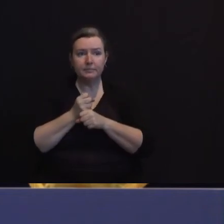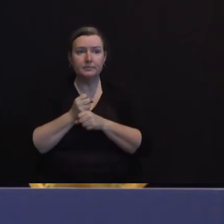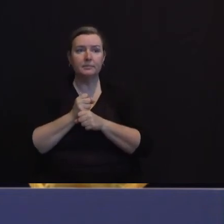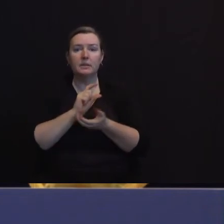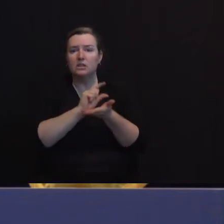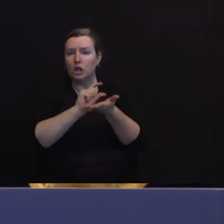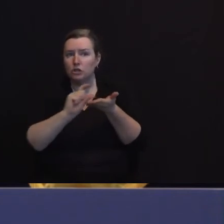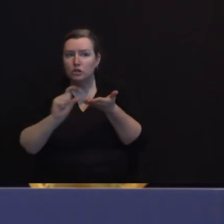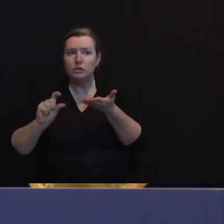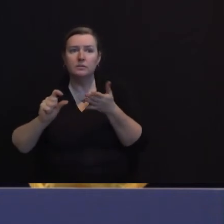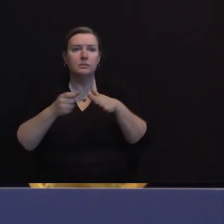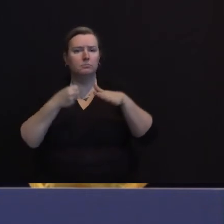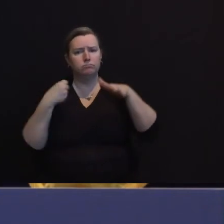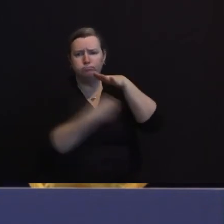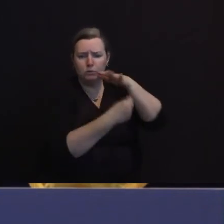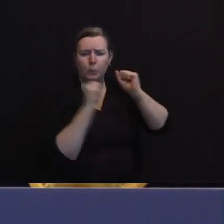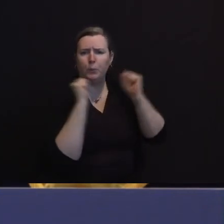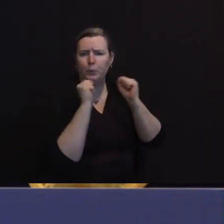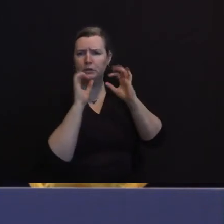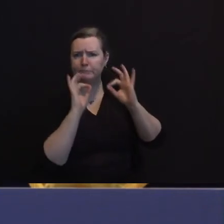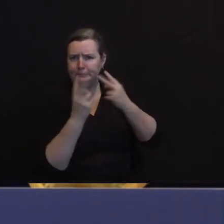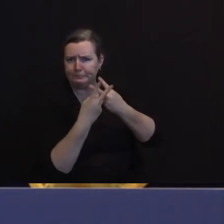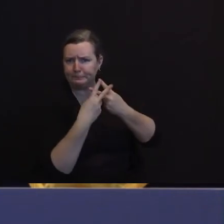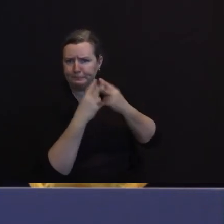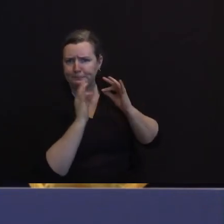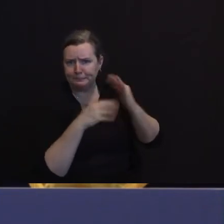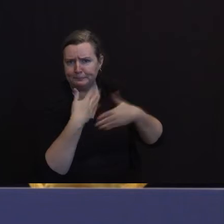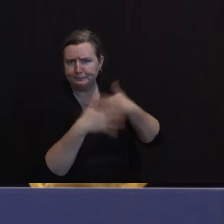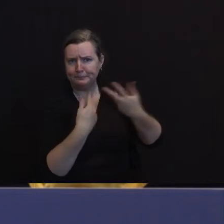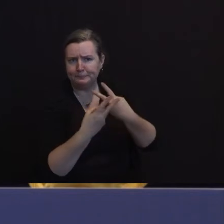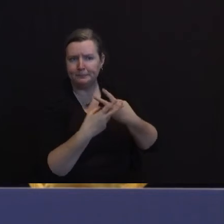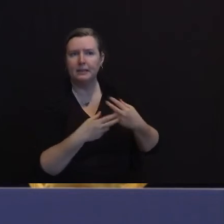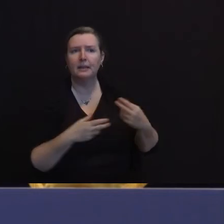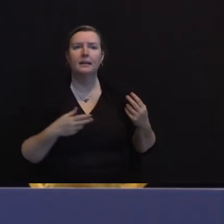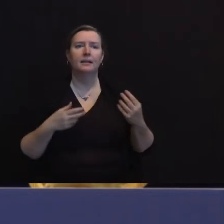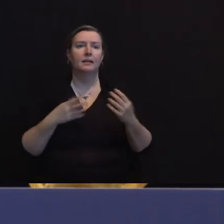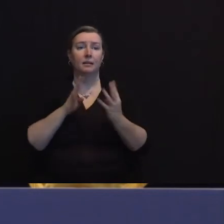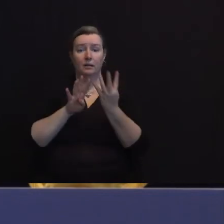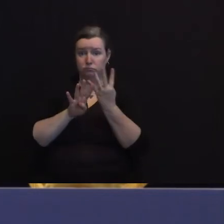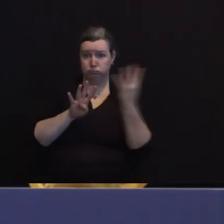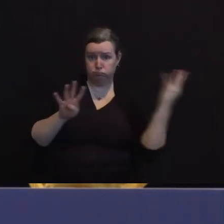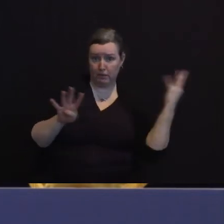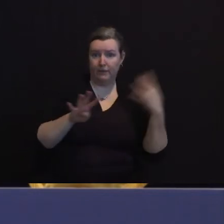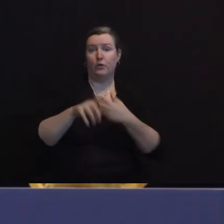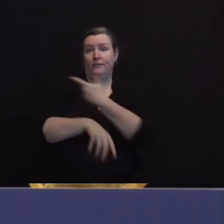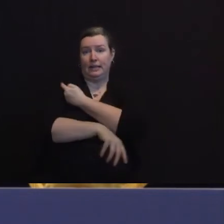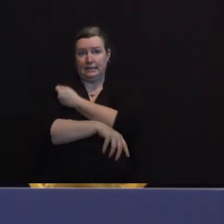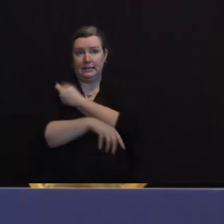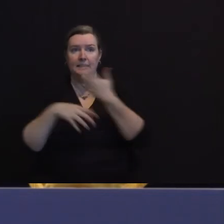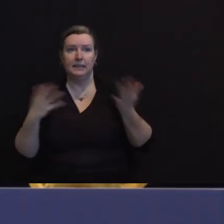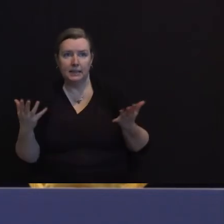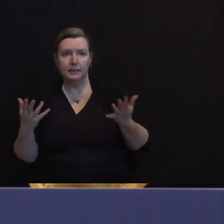them out on the day of the appointment. But all of that needs to happen sooner than later. Sorry.